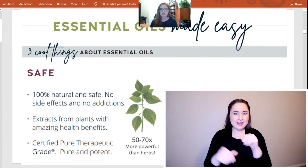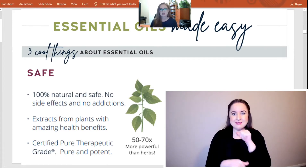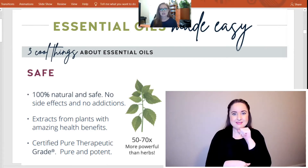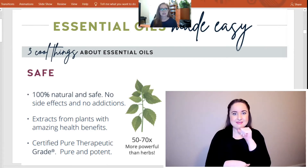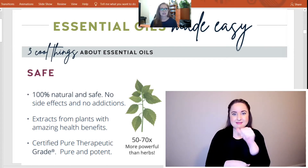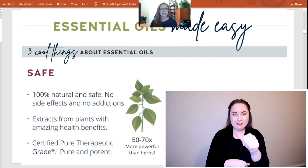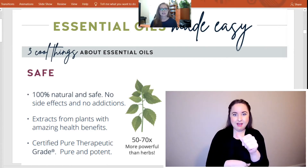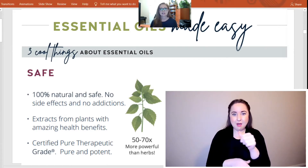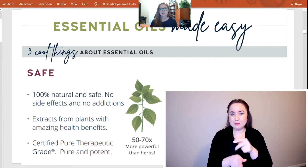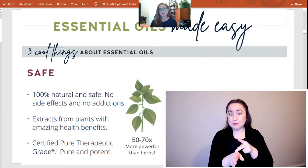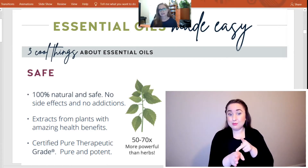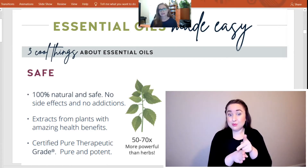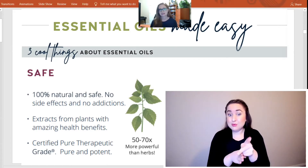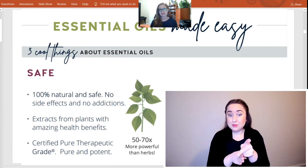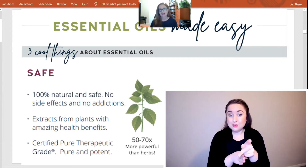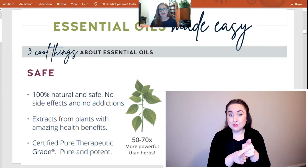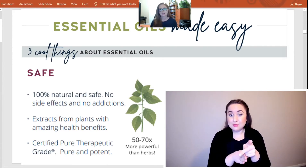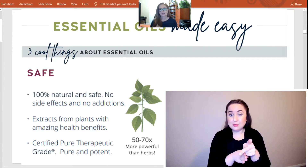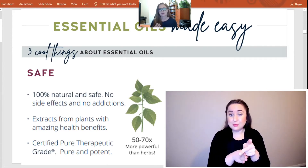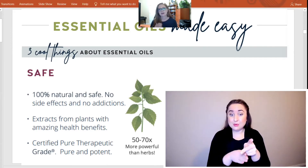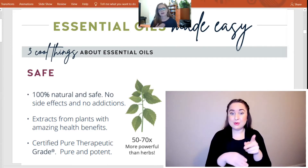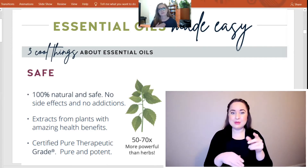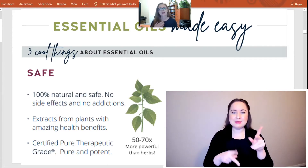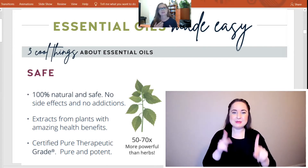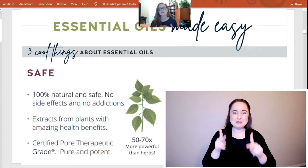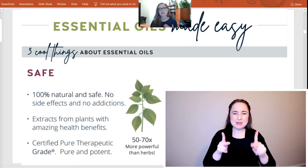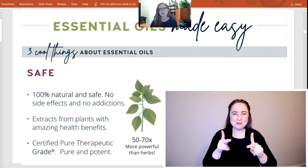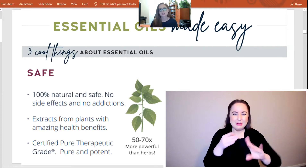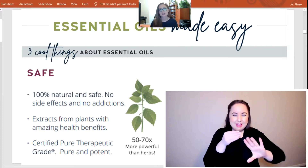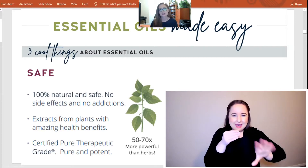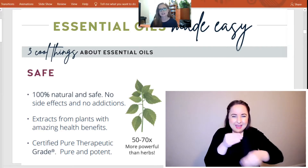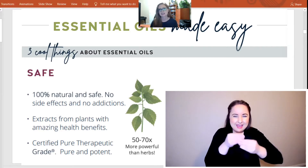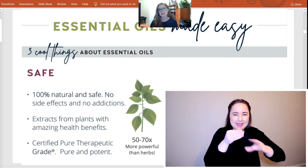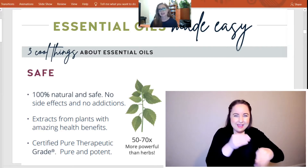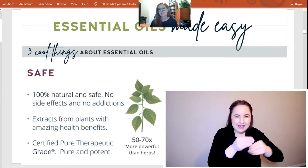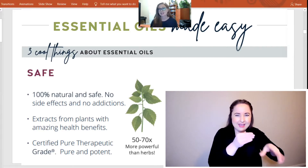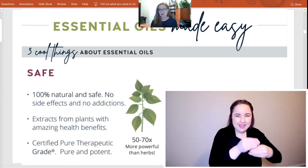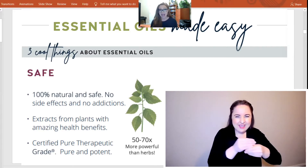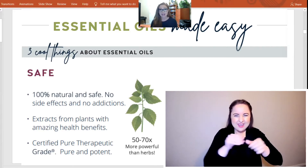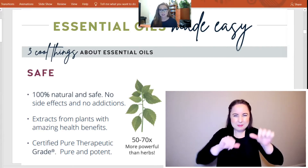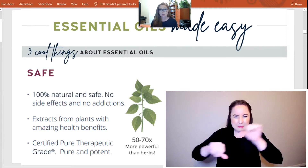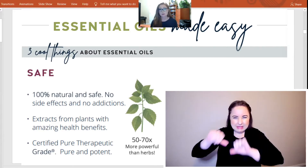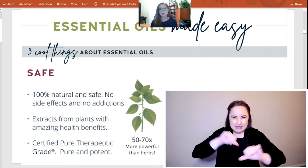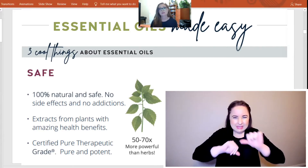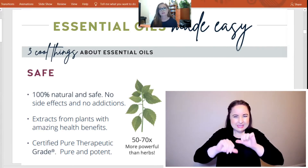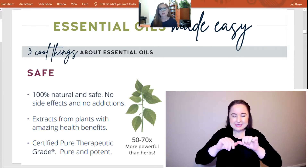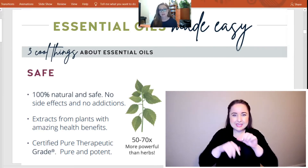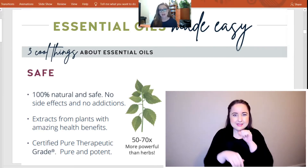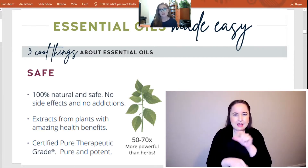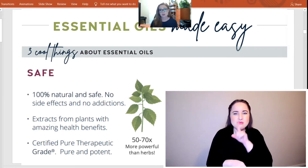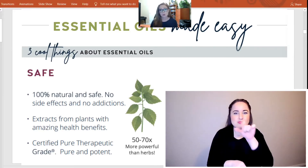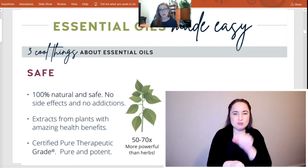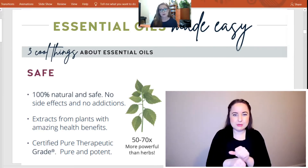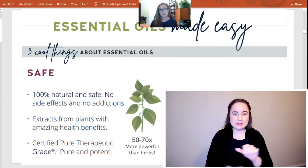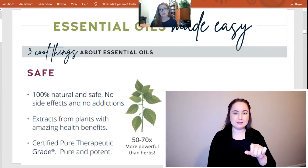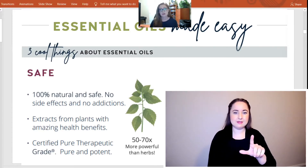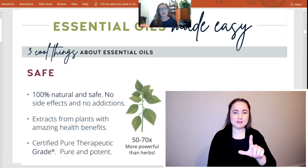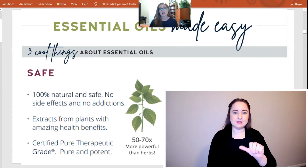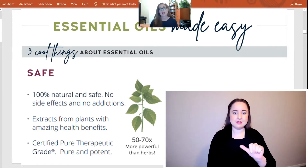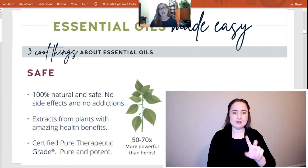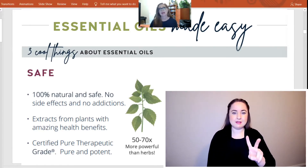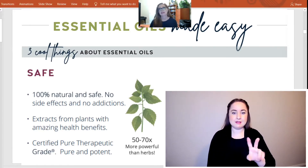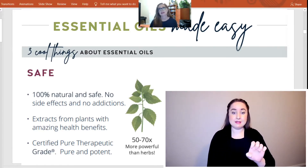meaning it's it has been has fillers in it. It's not actual lavender oil.